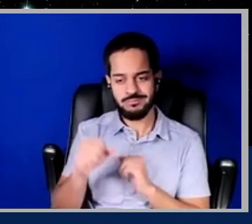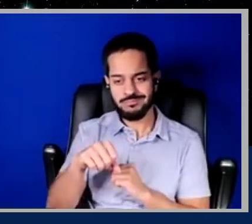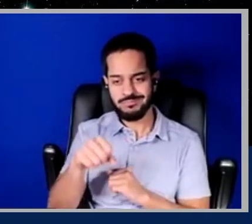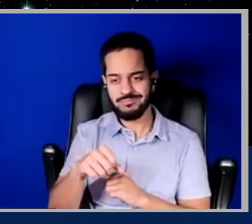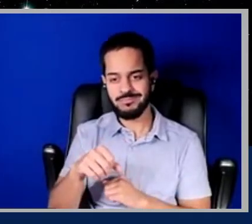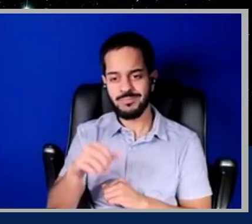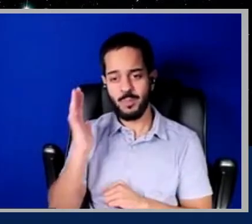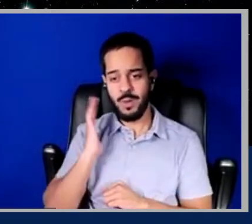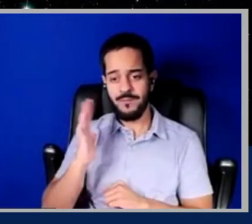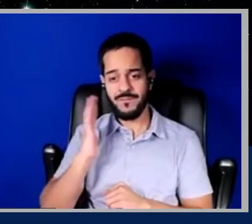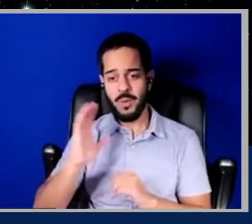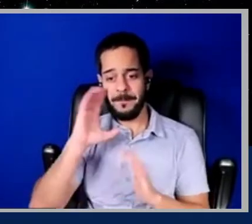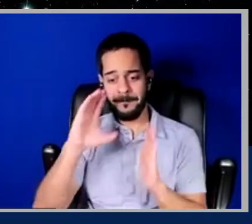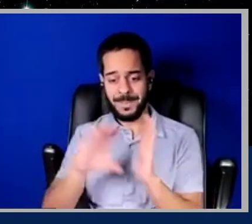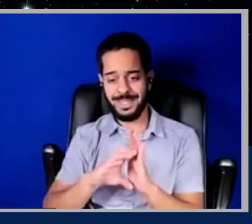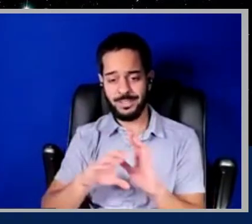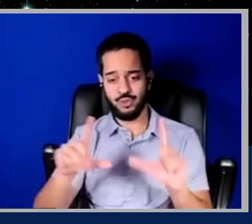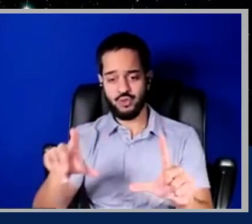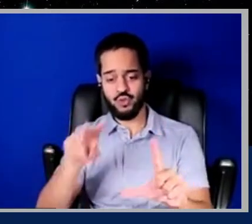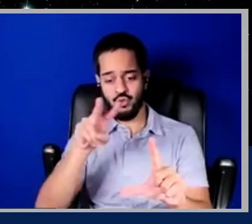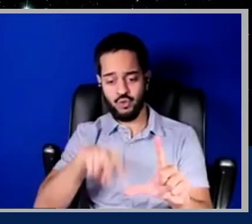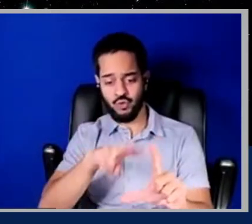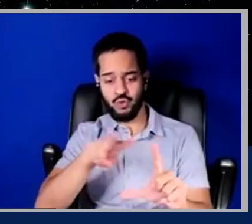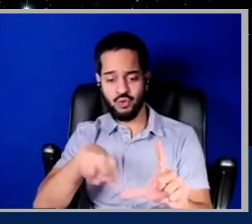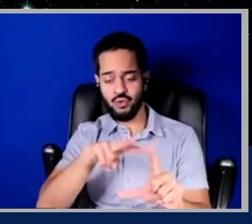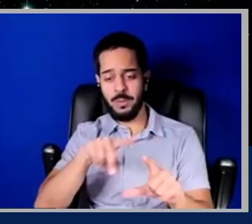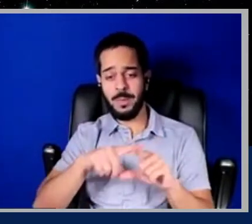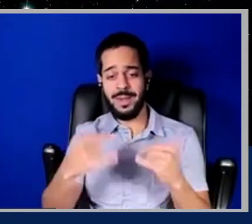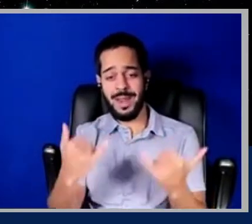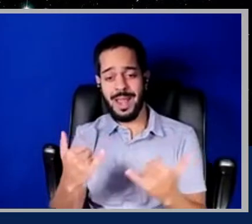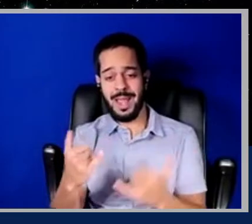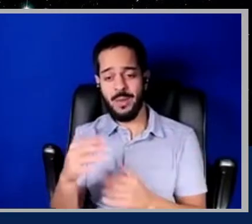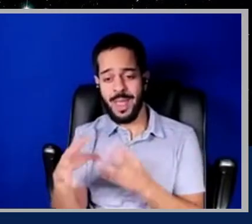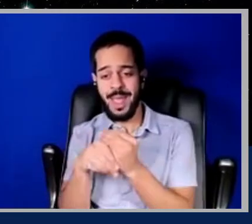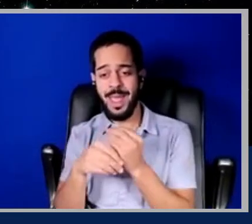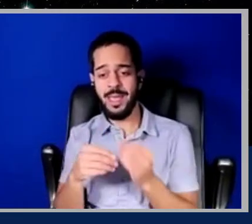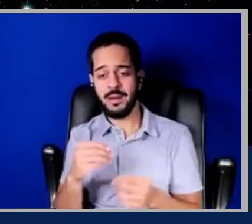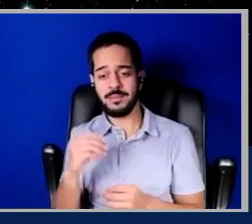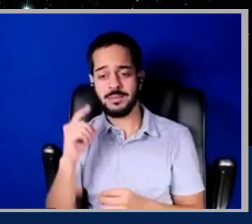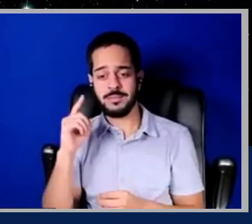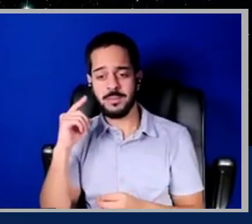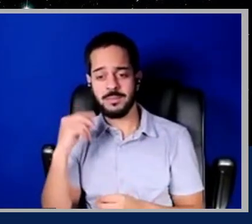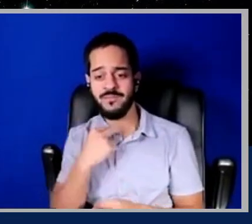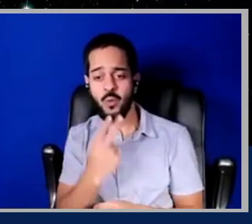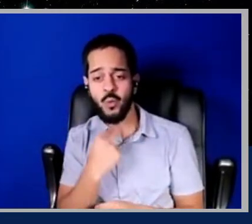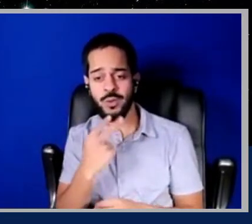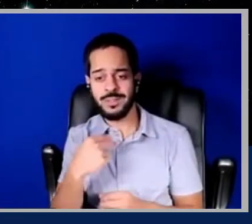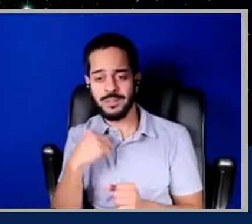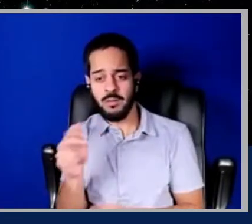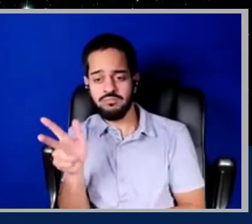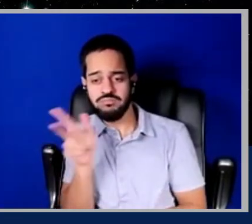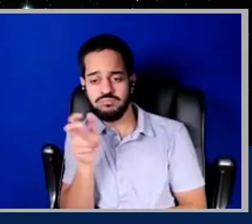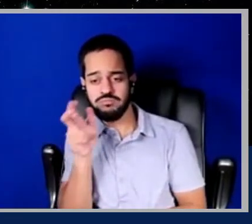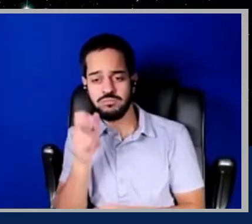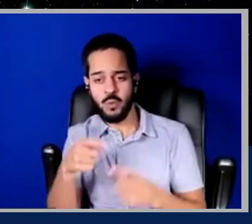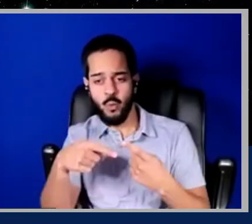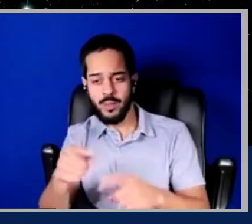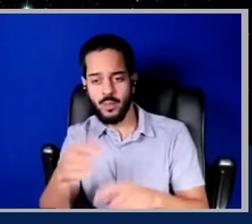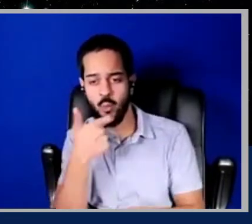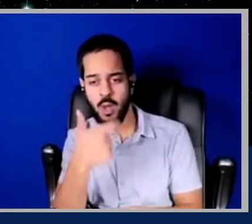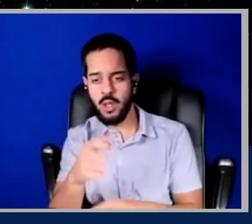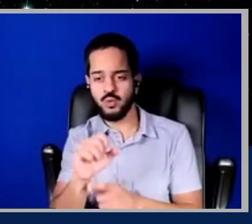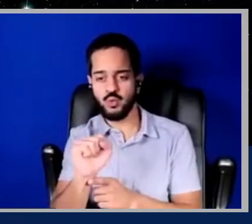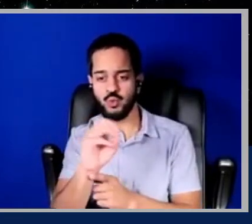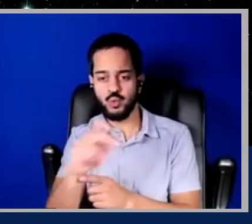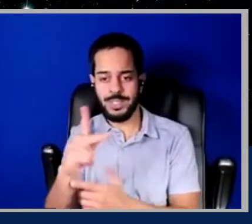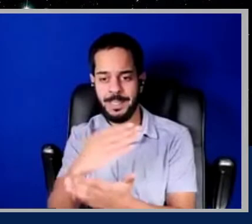around the image makes you really slow down and appreciate it more and in a different way. And I think science would really